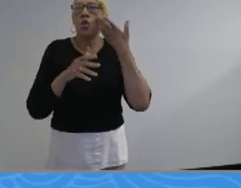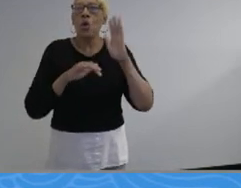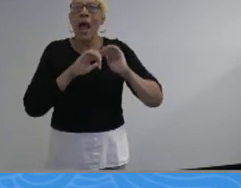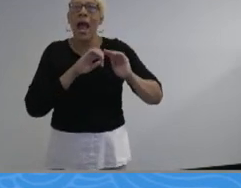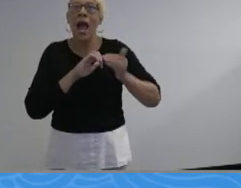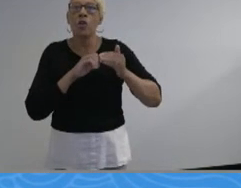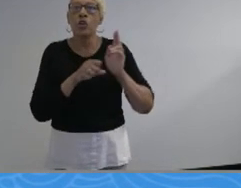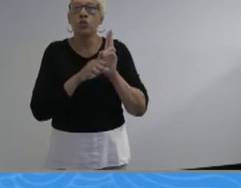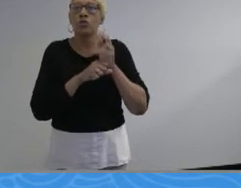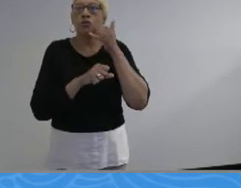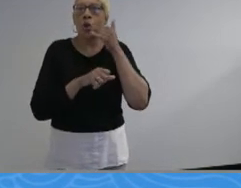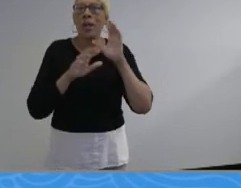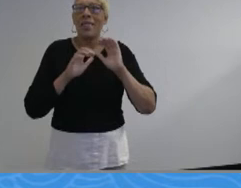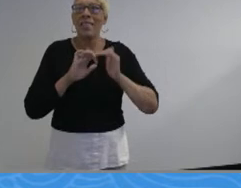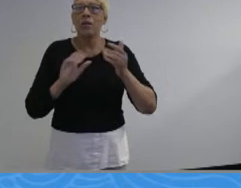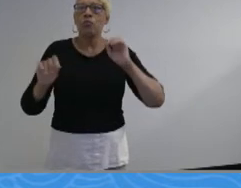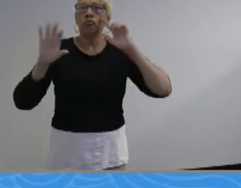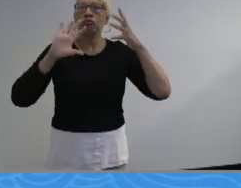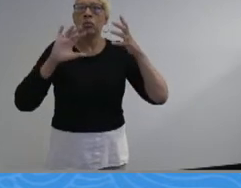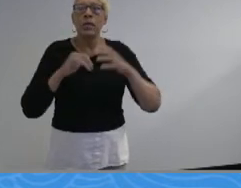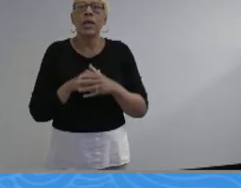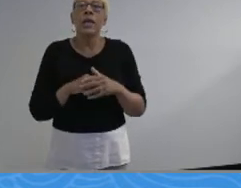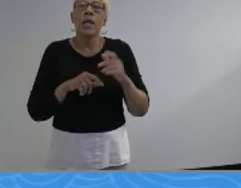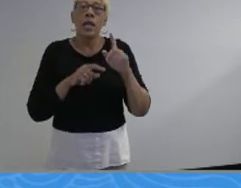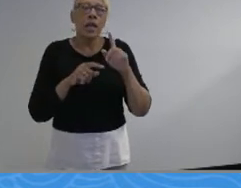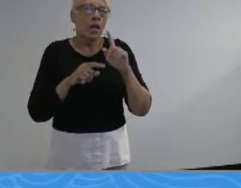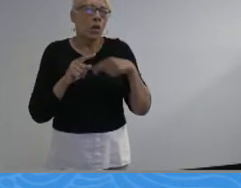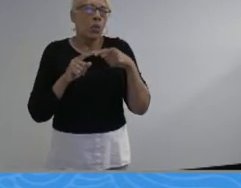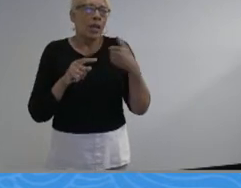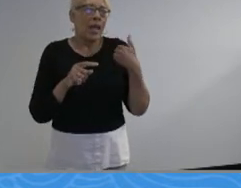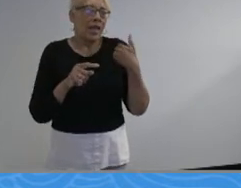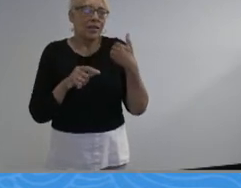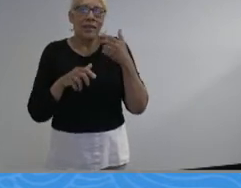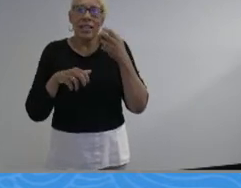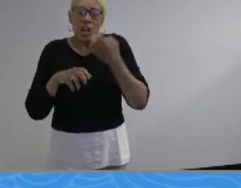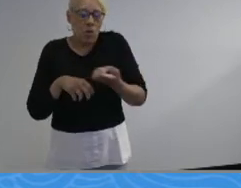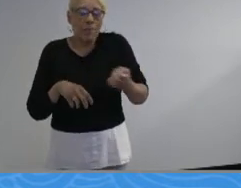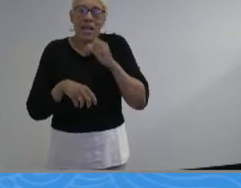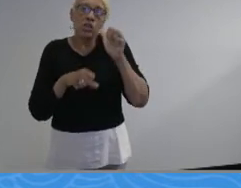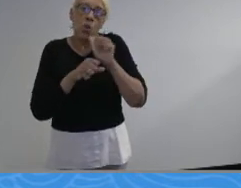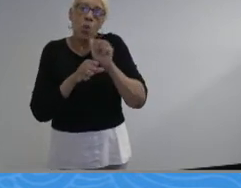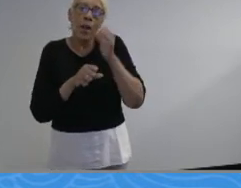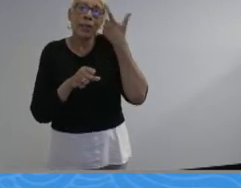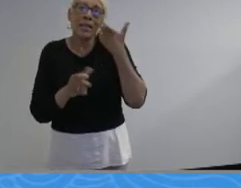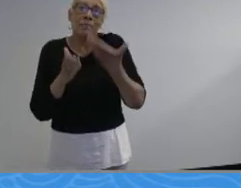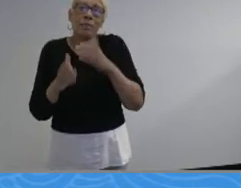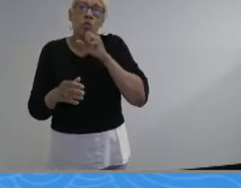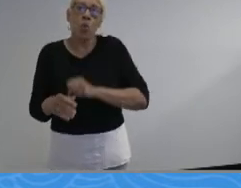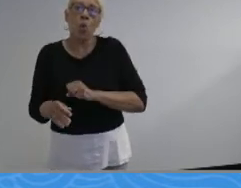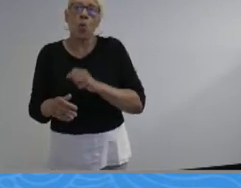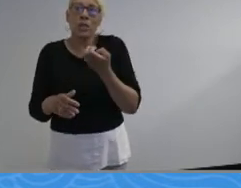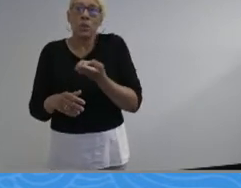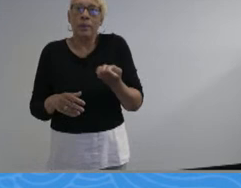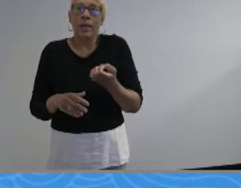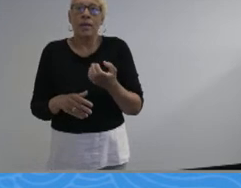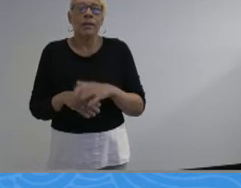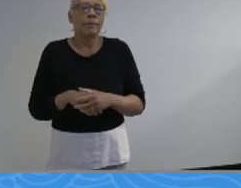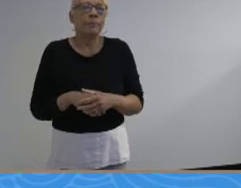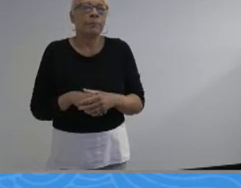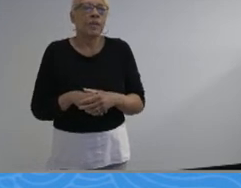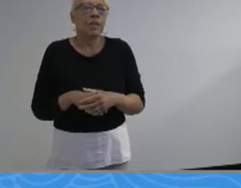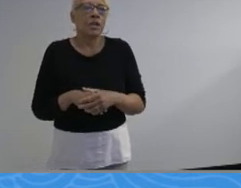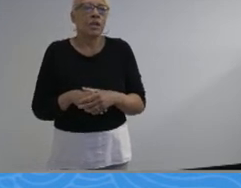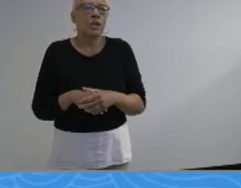confusion. When there are meetings in person, the equipment used during interpretation does not work because it's obsolete. The biggest problem is the lack